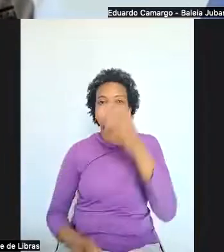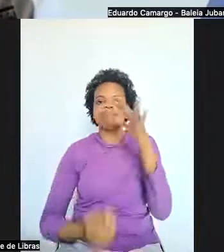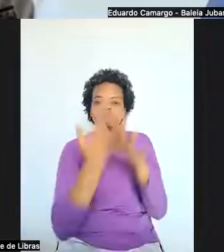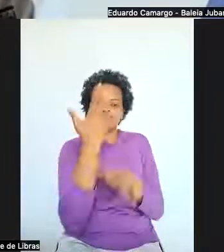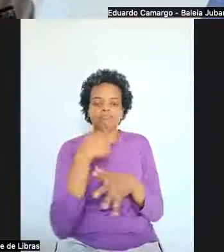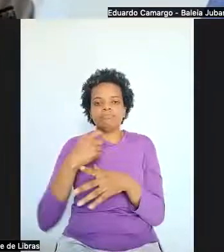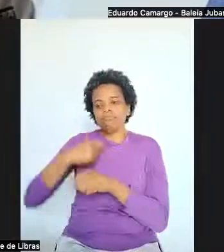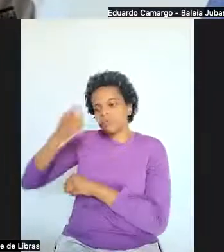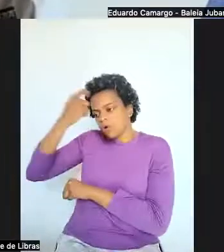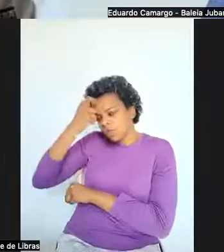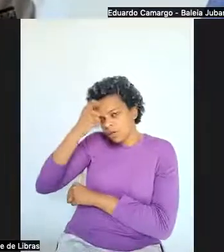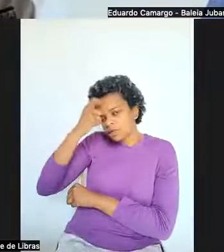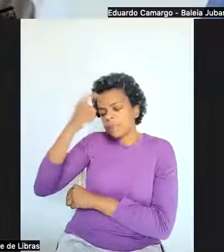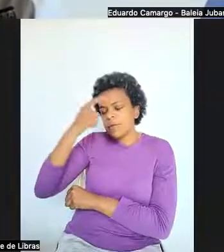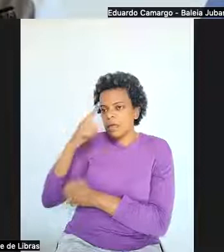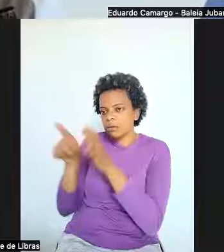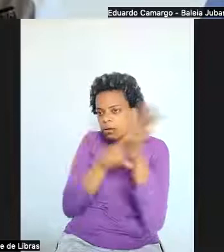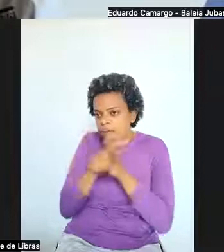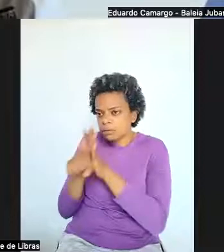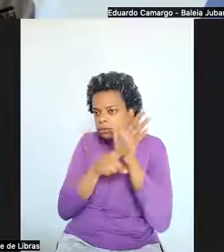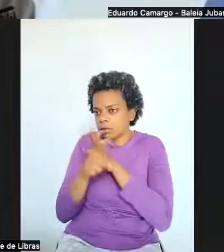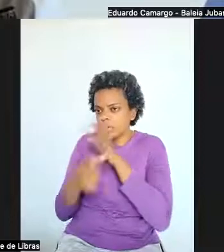from the generation of a technical